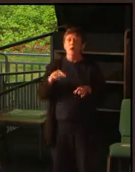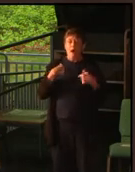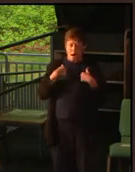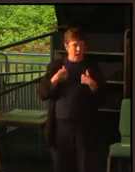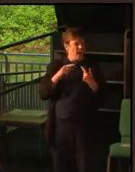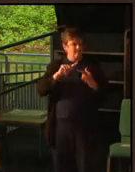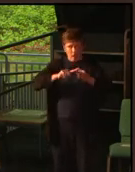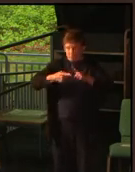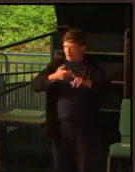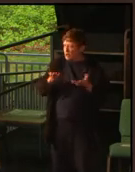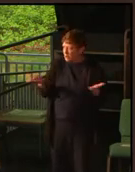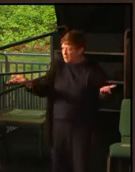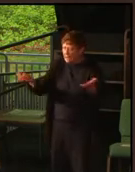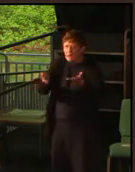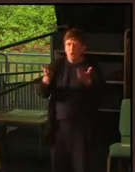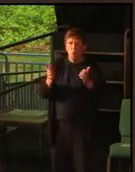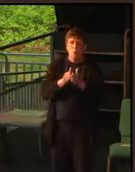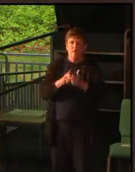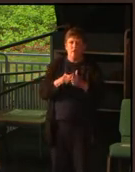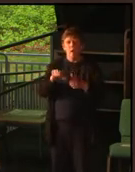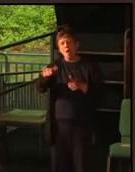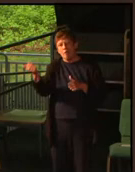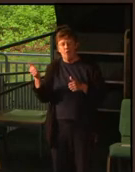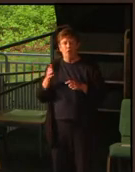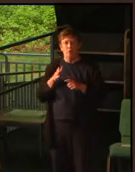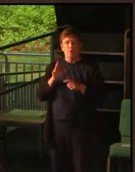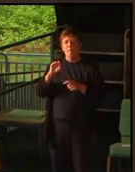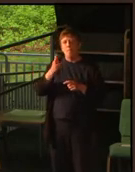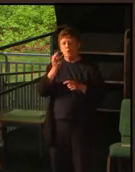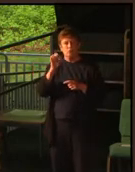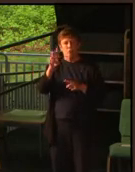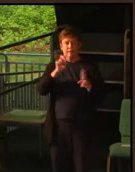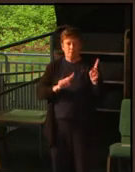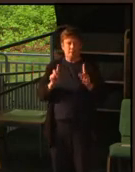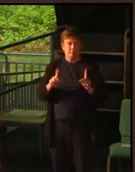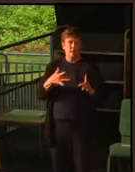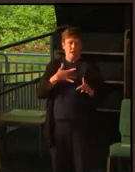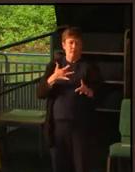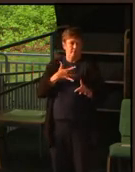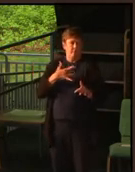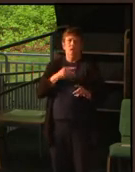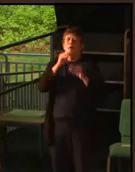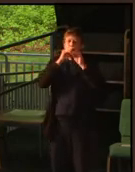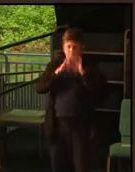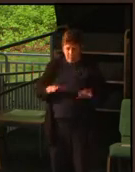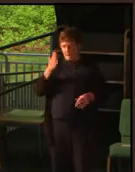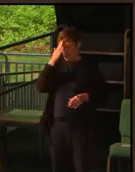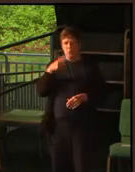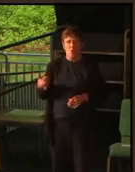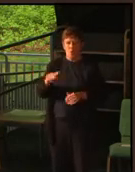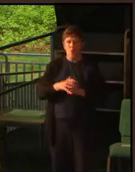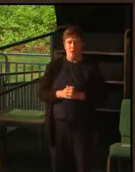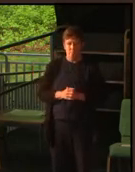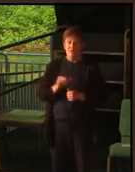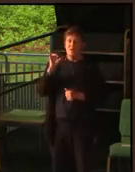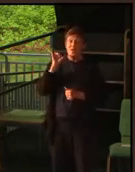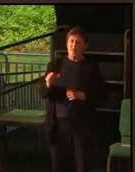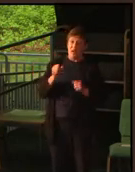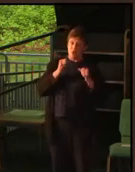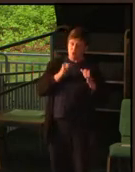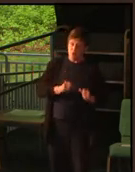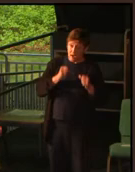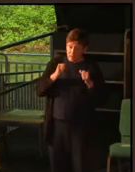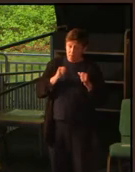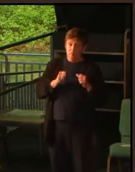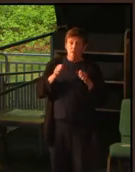and shrugged off that I feel blessed to know. That strength, the strength